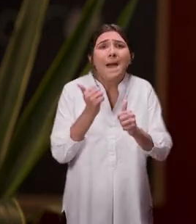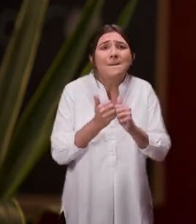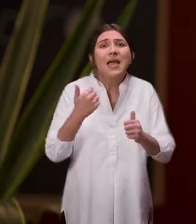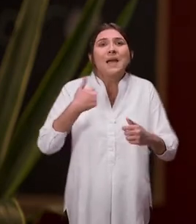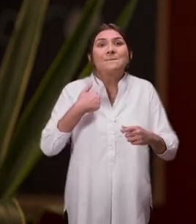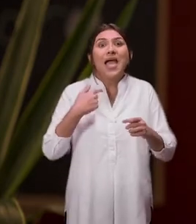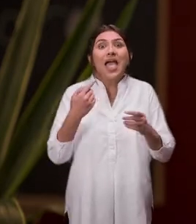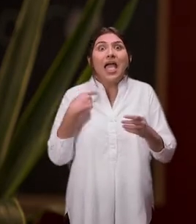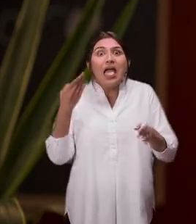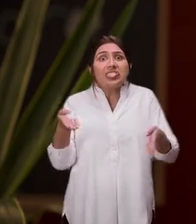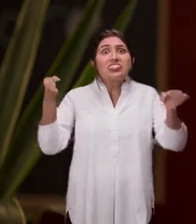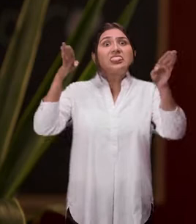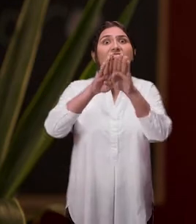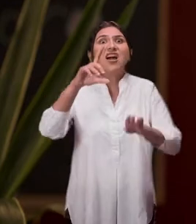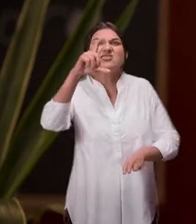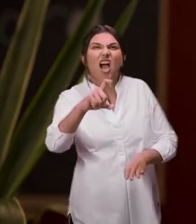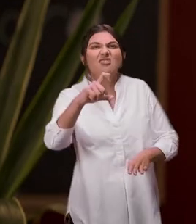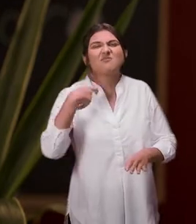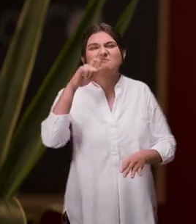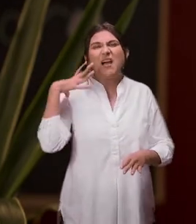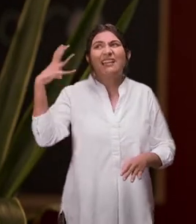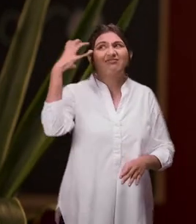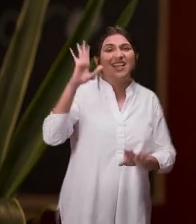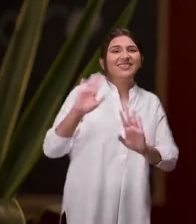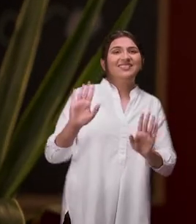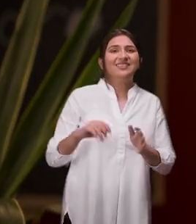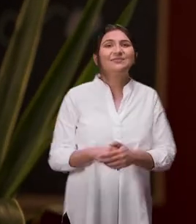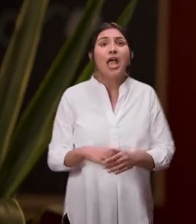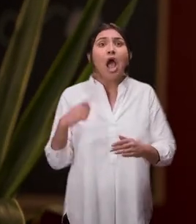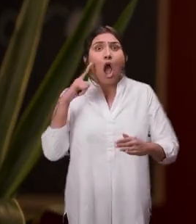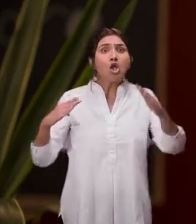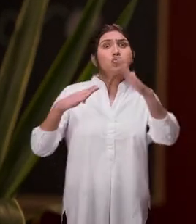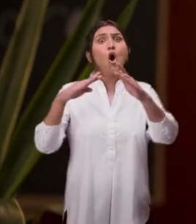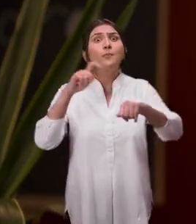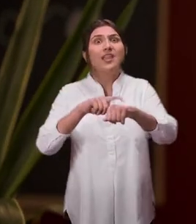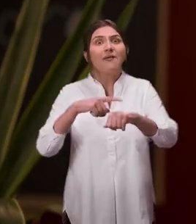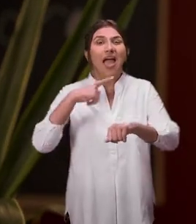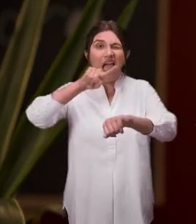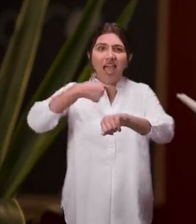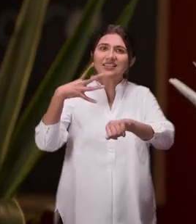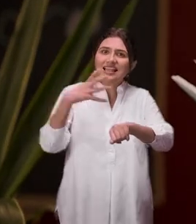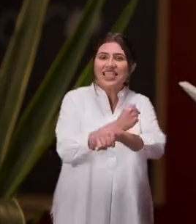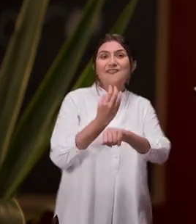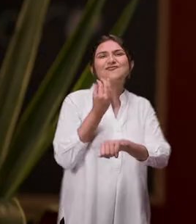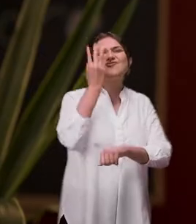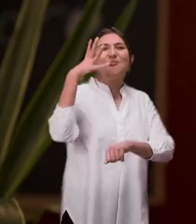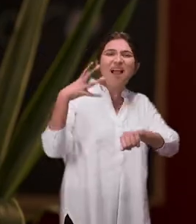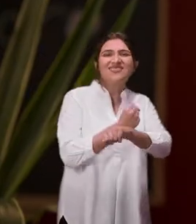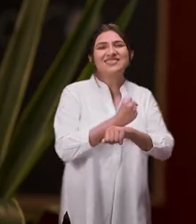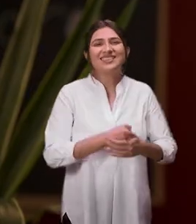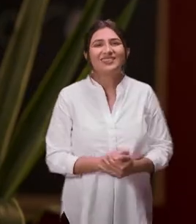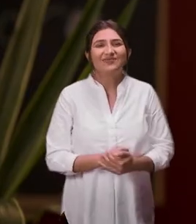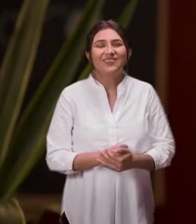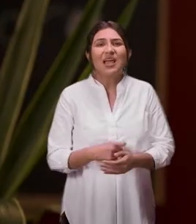to put a lock on my door so my brothers couldn't bother me. Stop time so I could sleep an extra